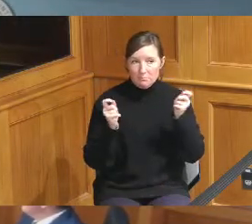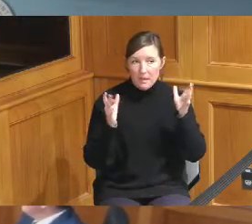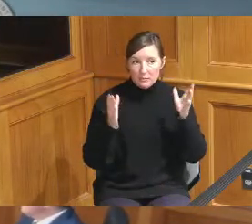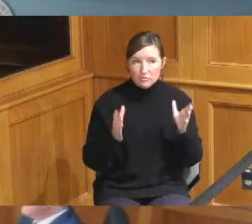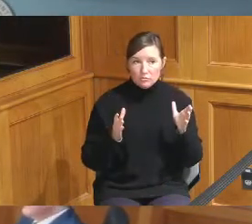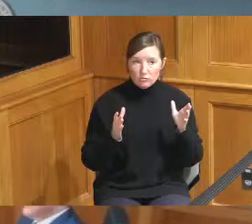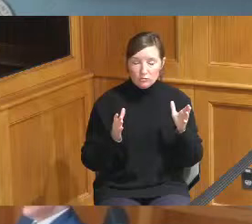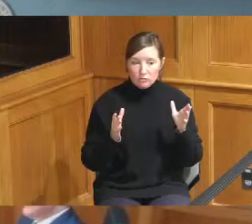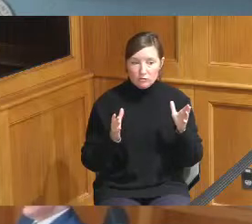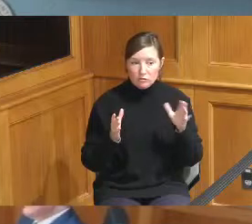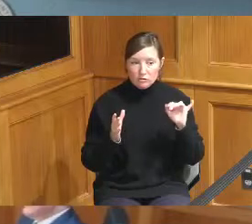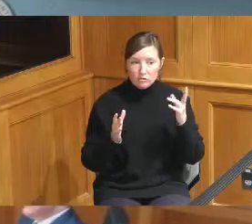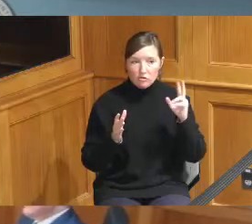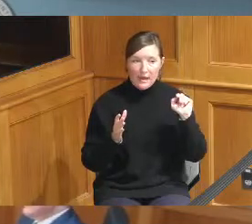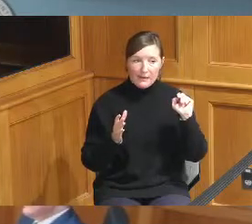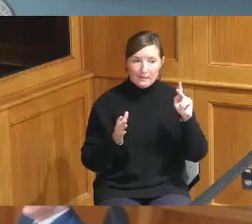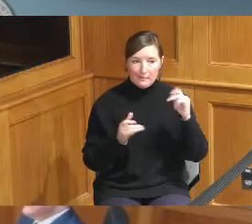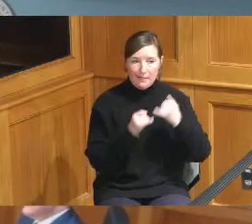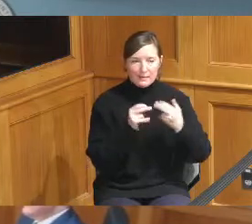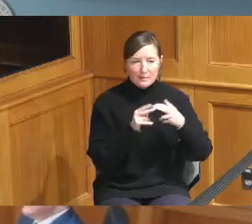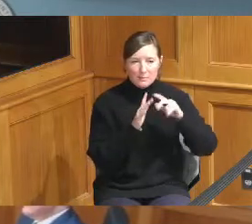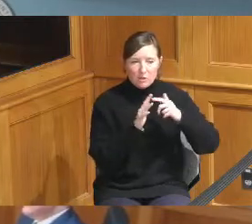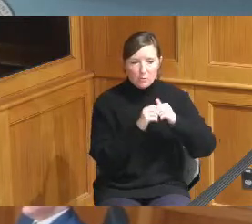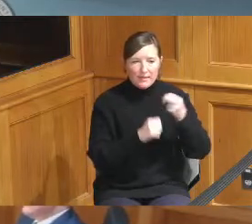Thank you. Thank you.